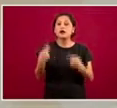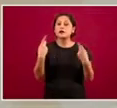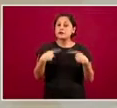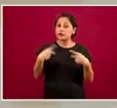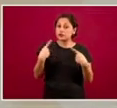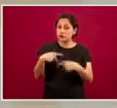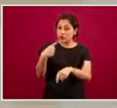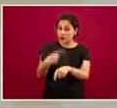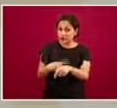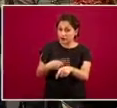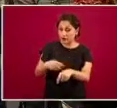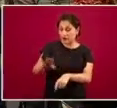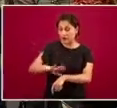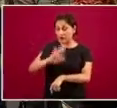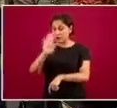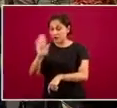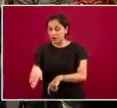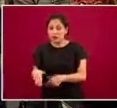the same